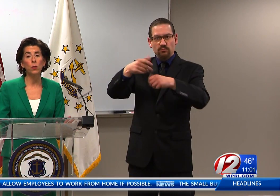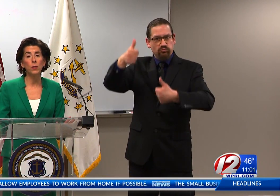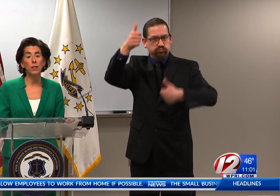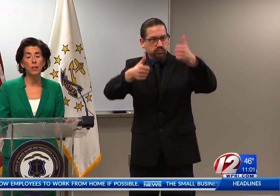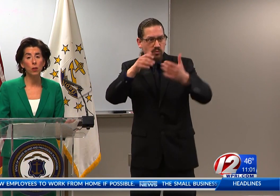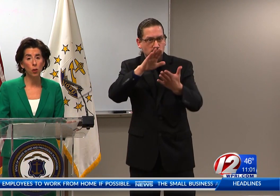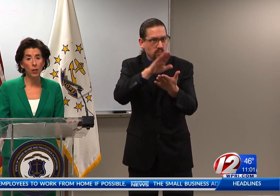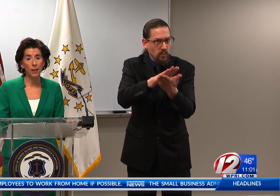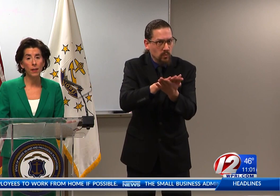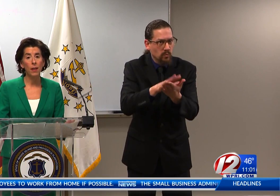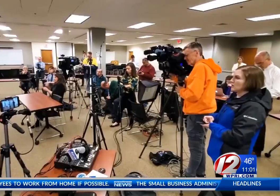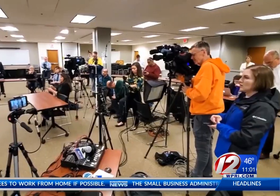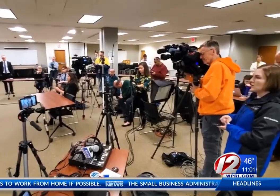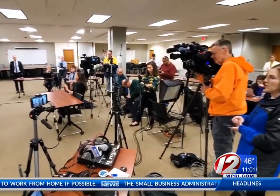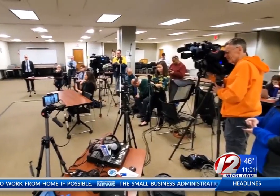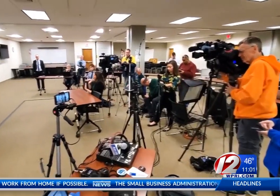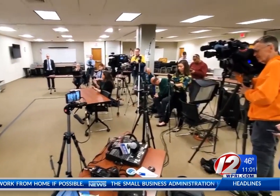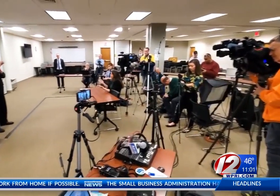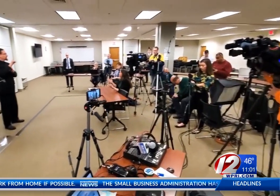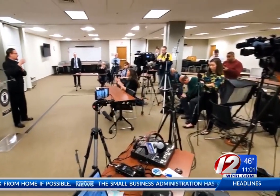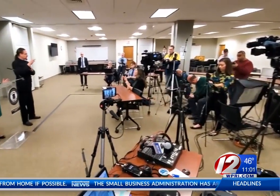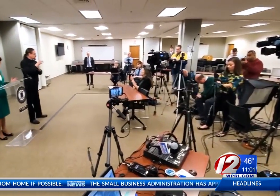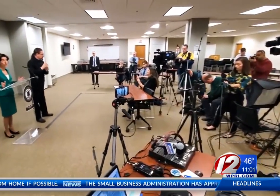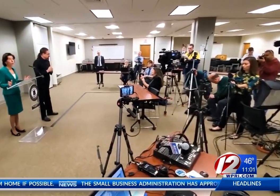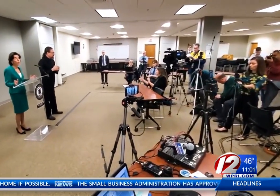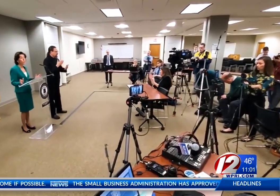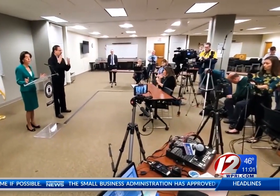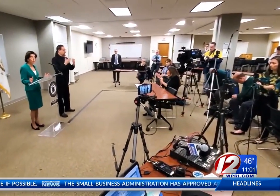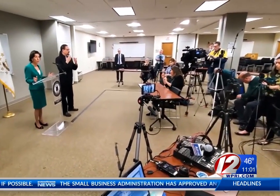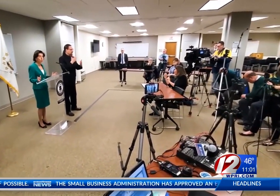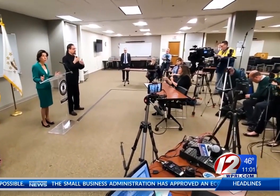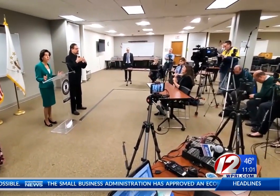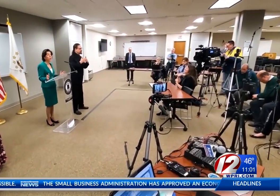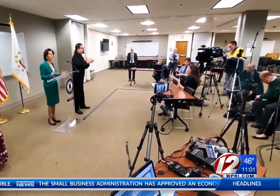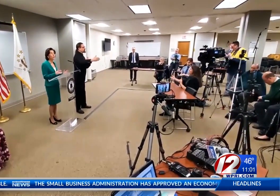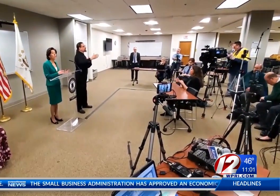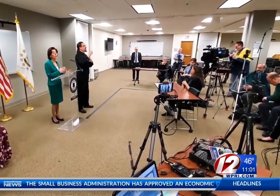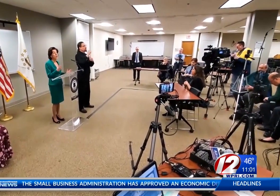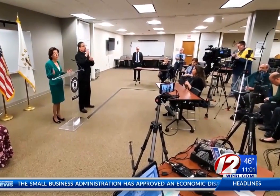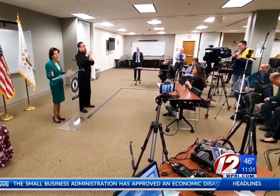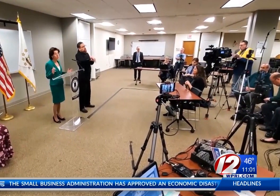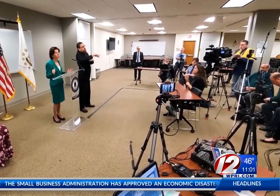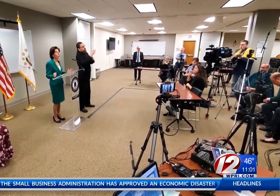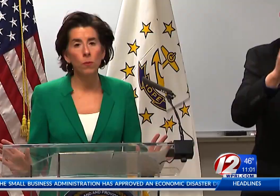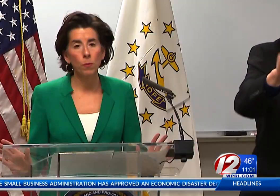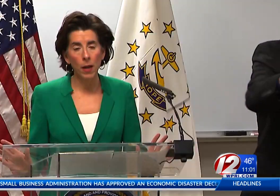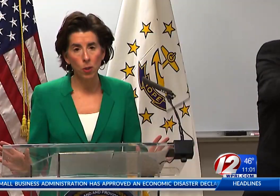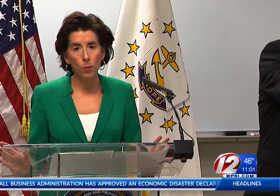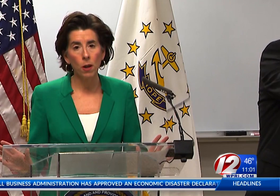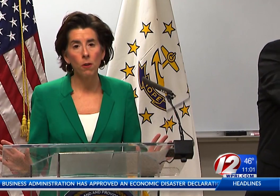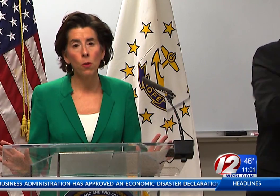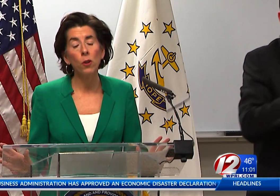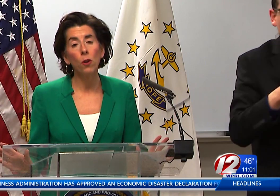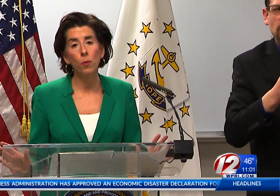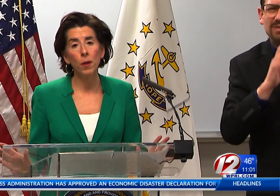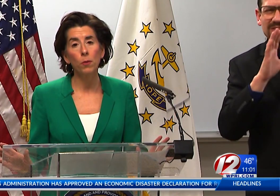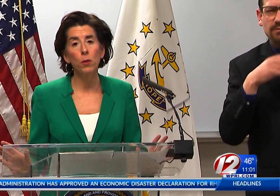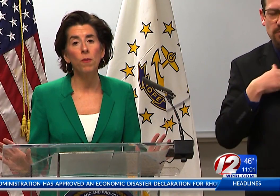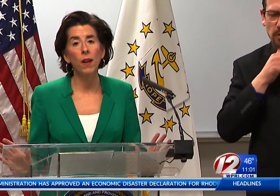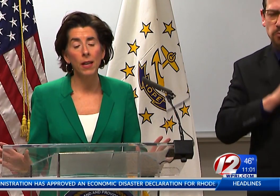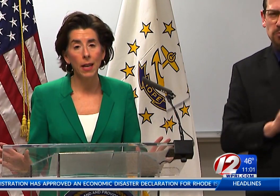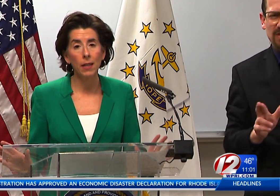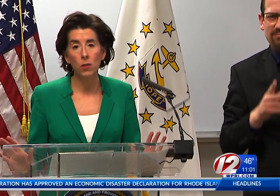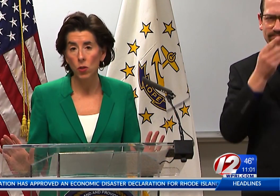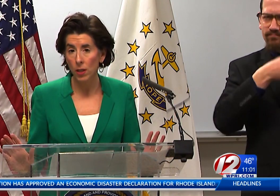do distance learning? Governor Gina Raimondo says the response to the coronavirus is ever evolving. By tomorrow, we ought to be able to